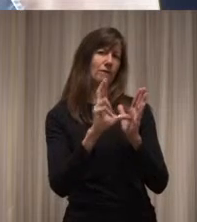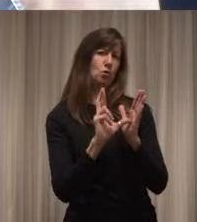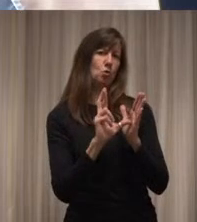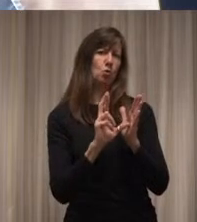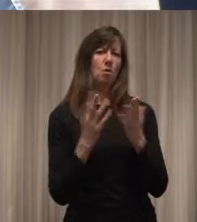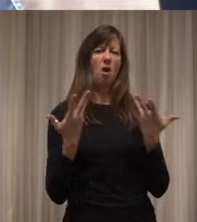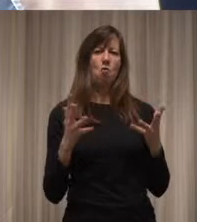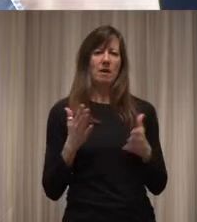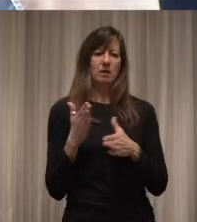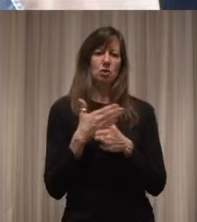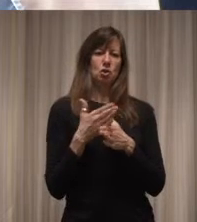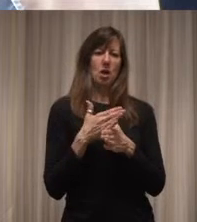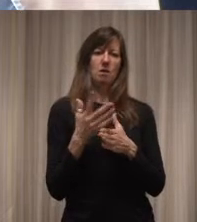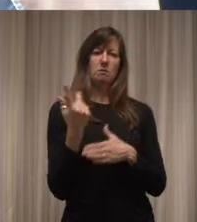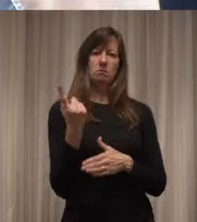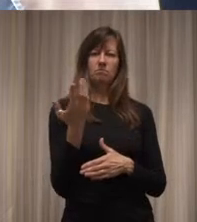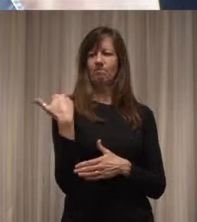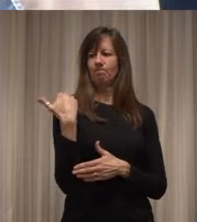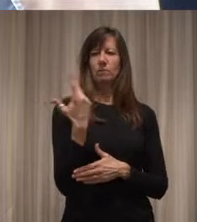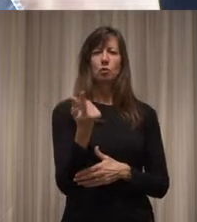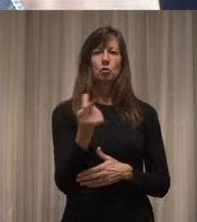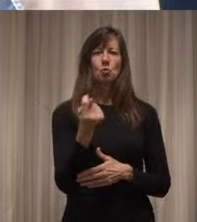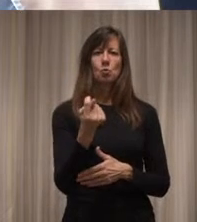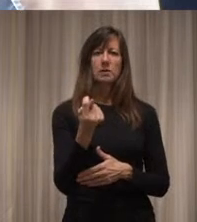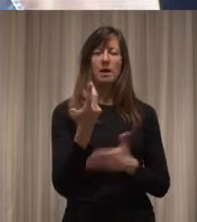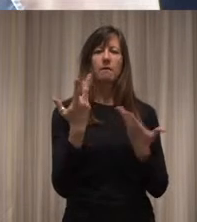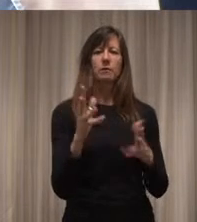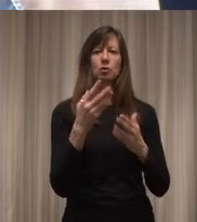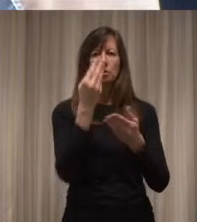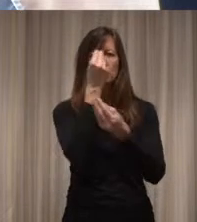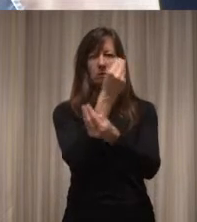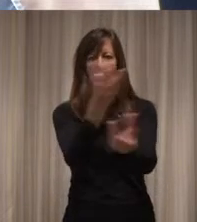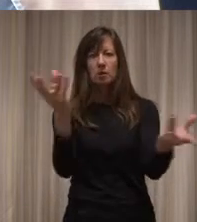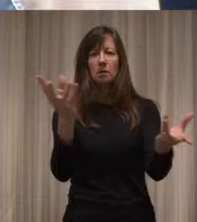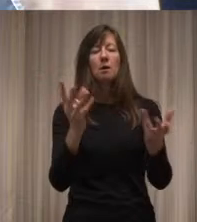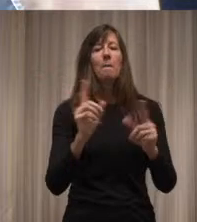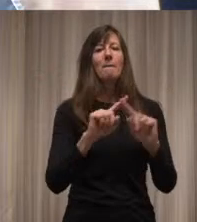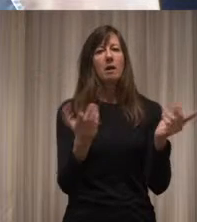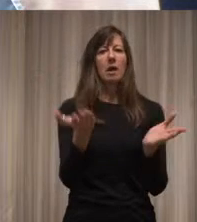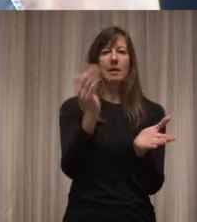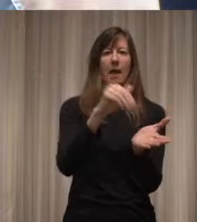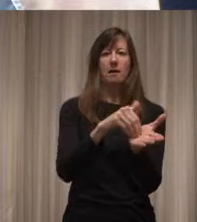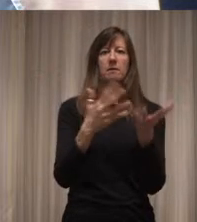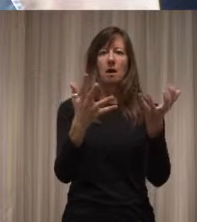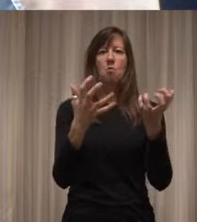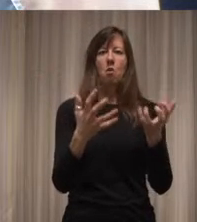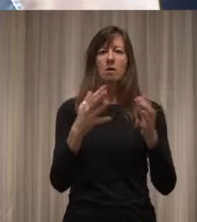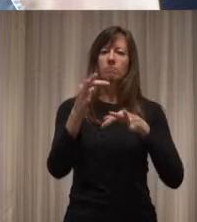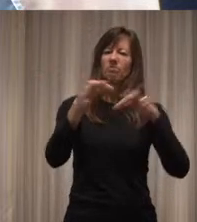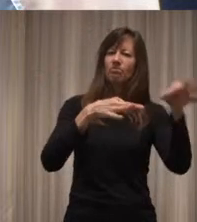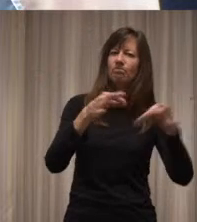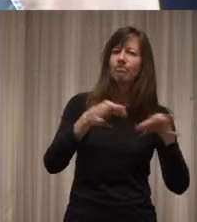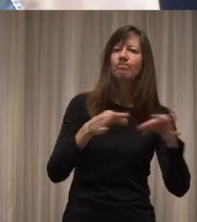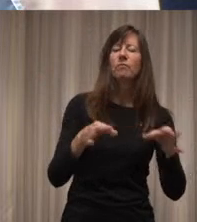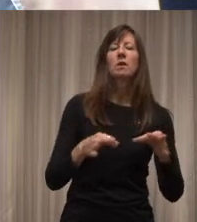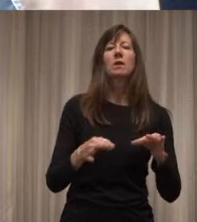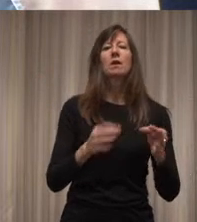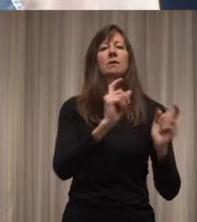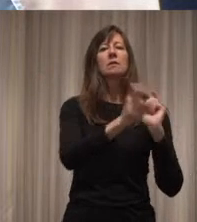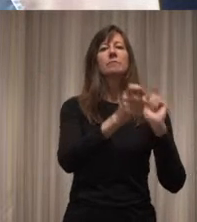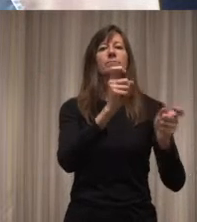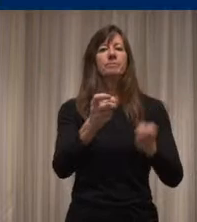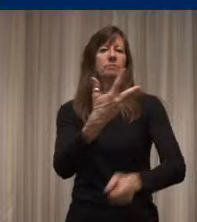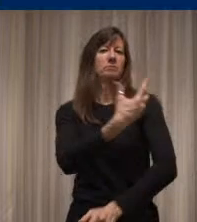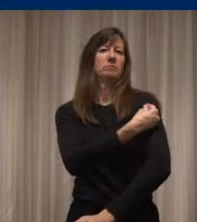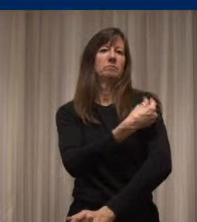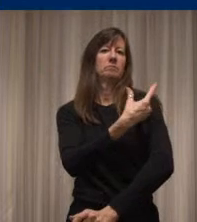but for those that weren't able to see that, I want to reiterate just how this is working in terms of vaccine distribution here in Ulster County. So I'll